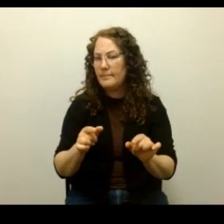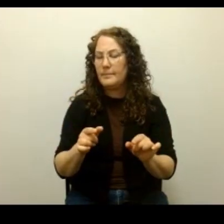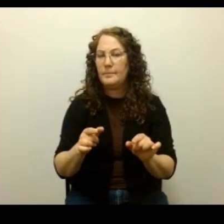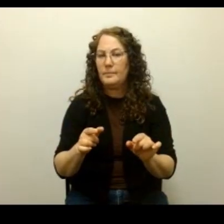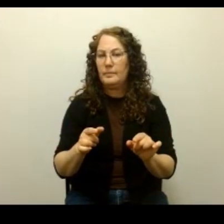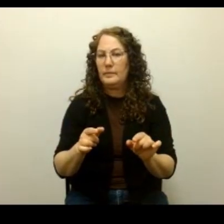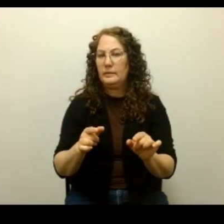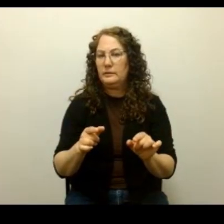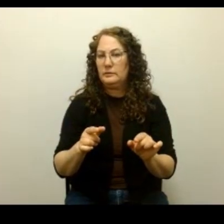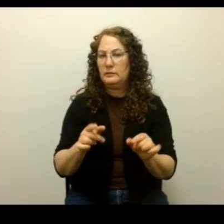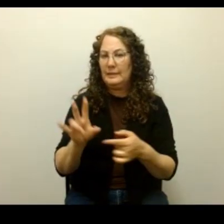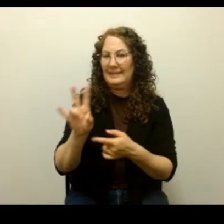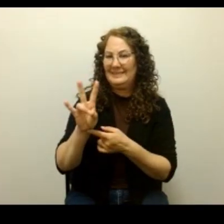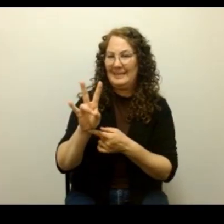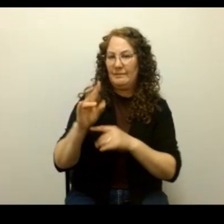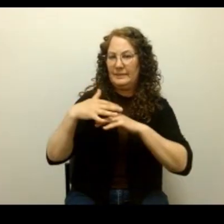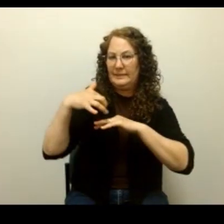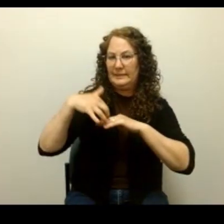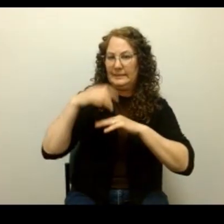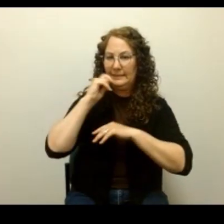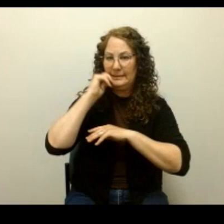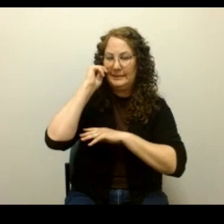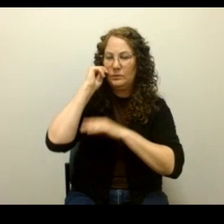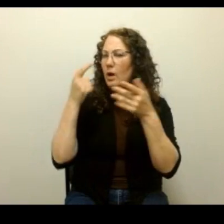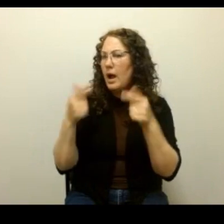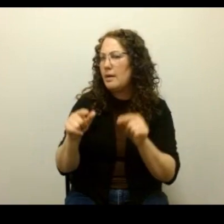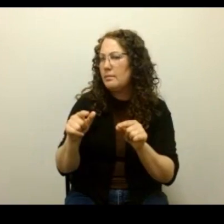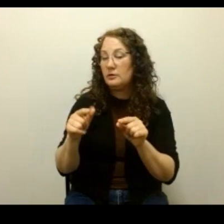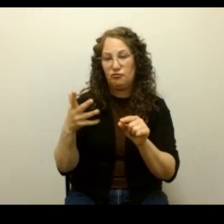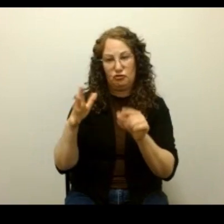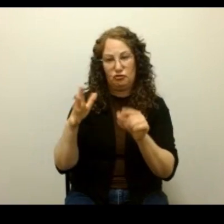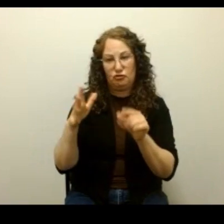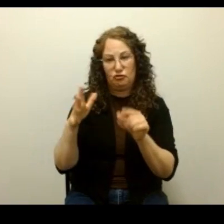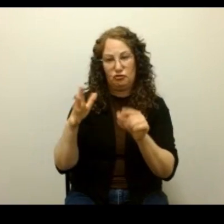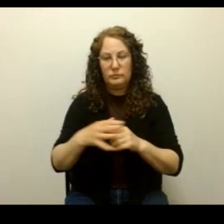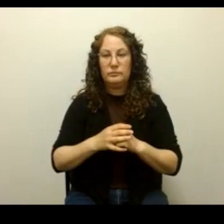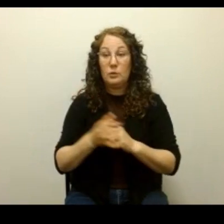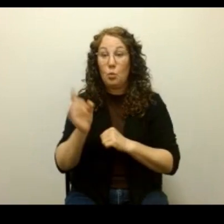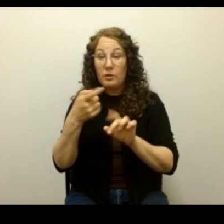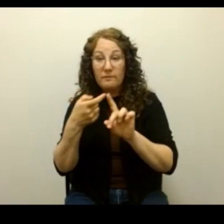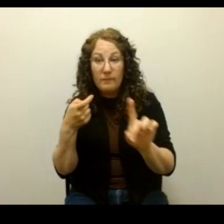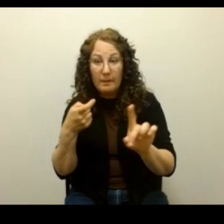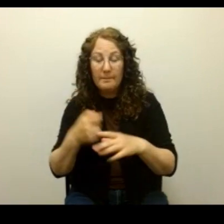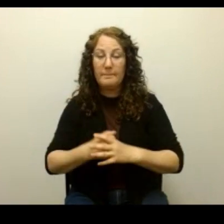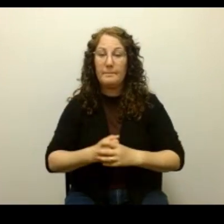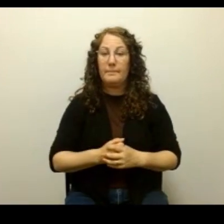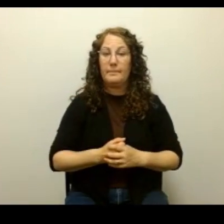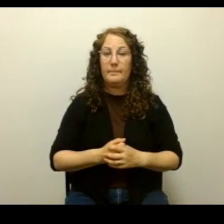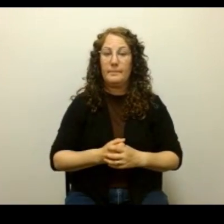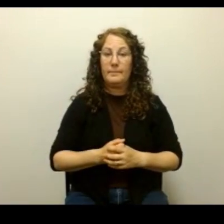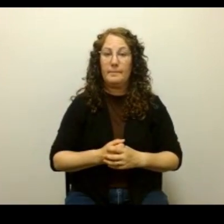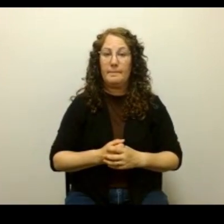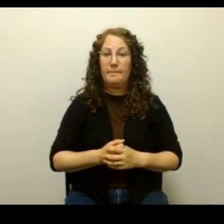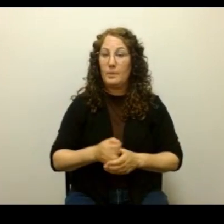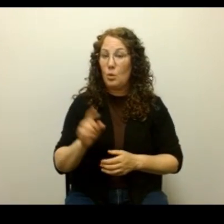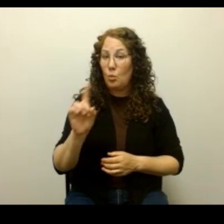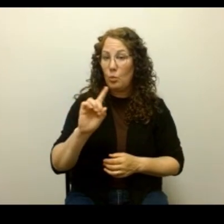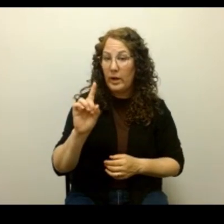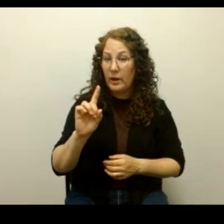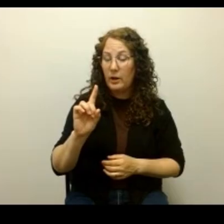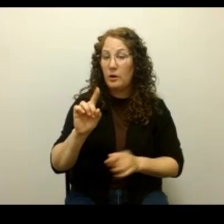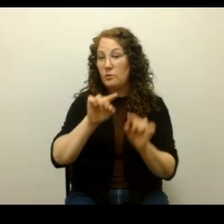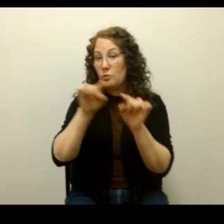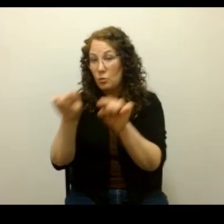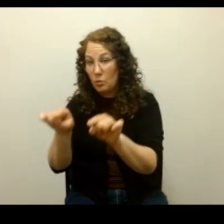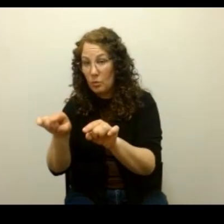to the 7 Indigenous teenagers and where they came from, where they came to,